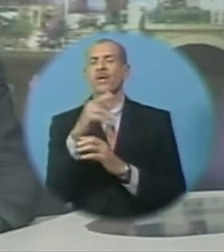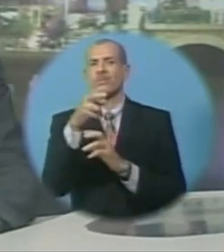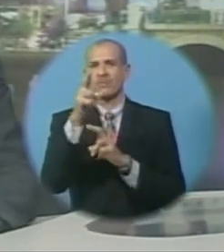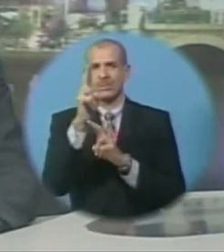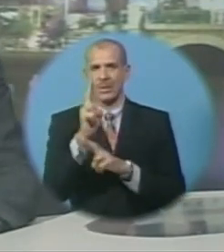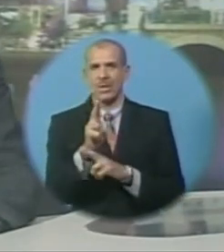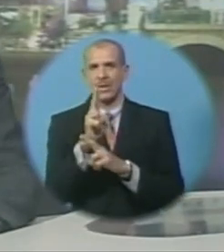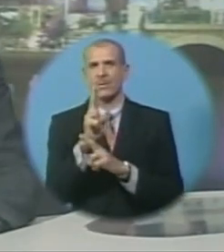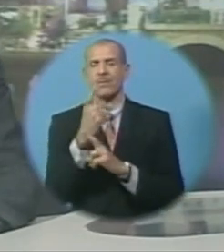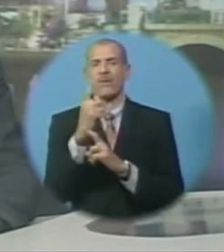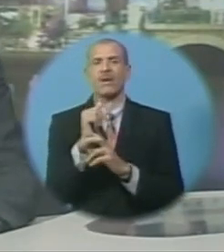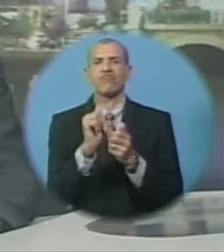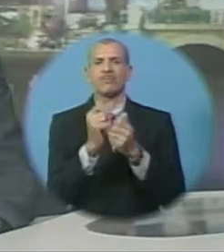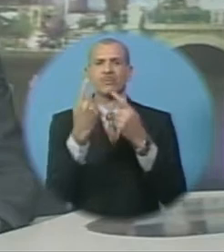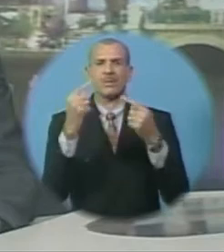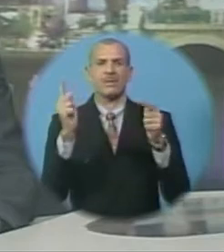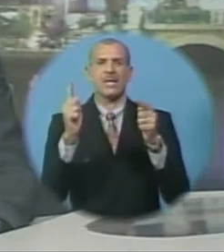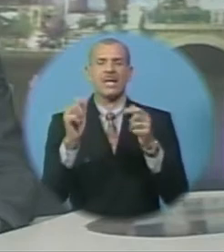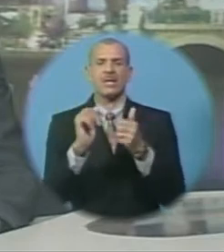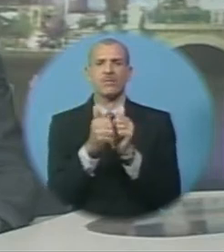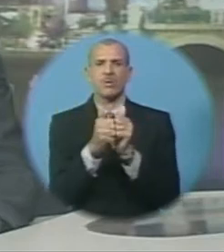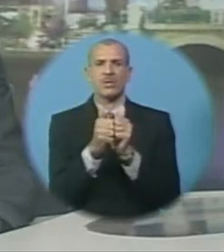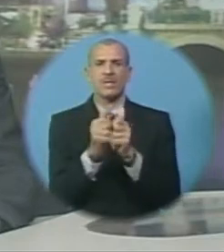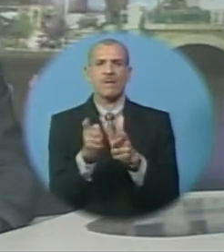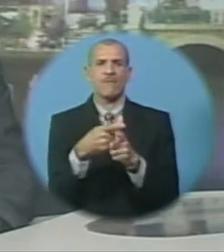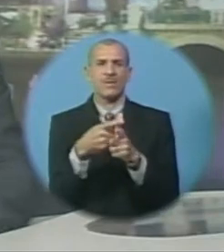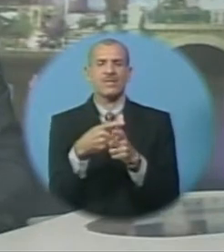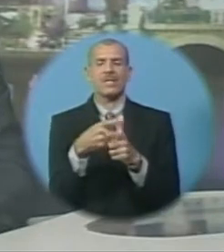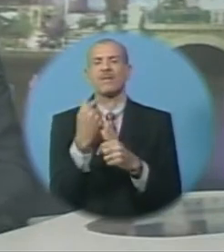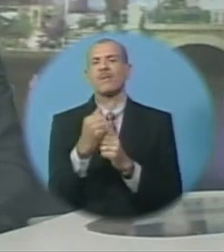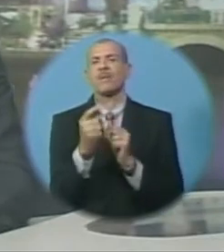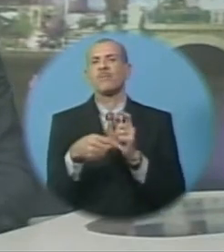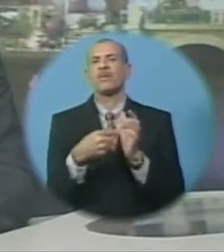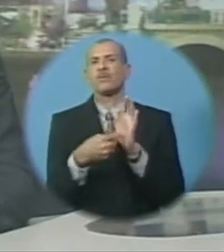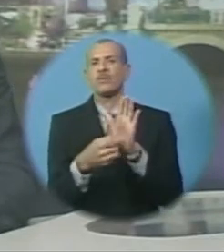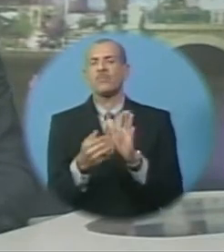for their achievements in sports. In the first of the series produced